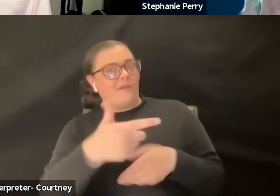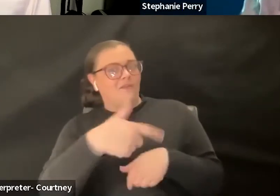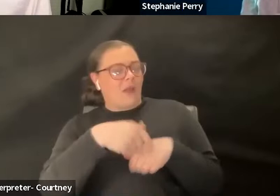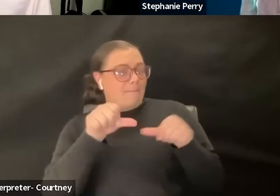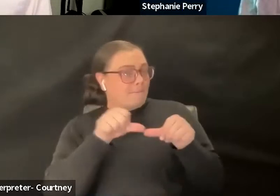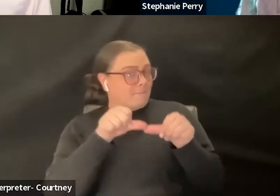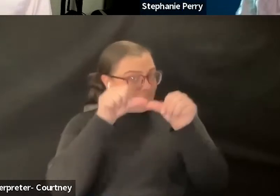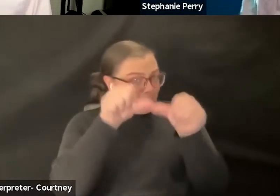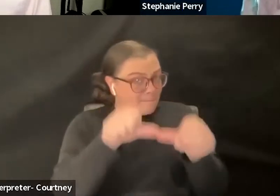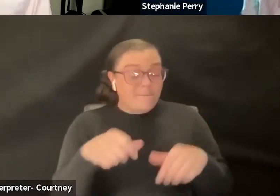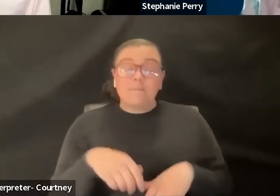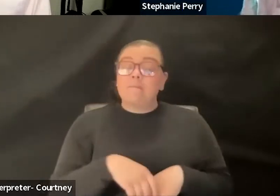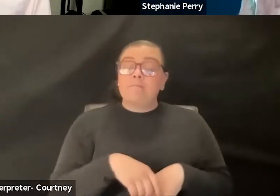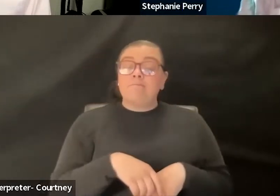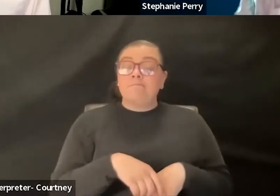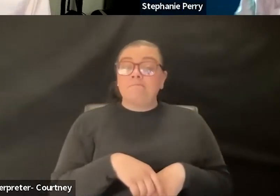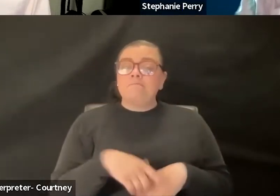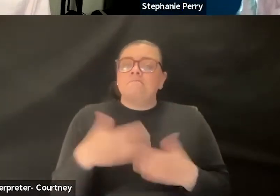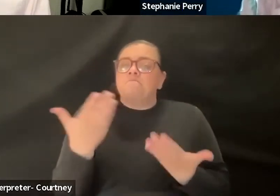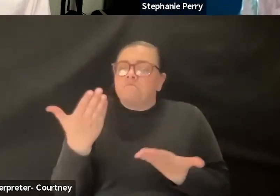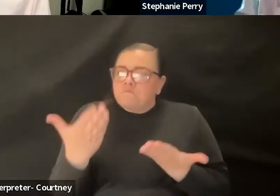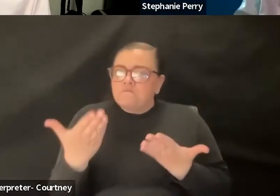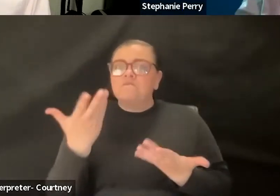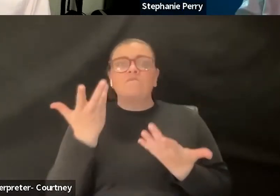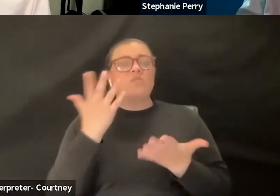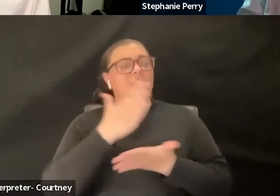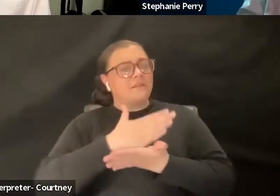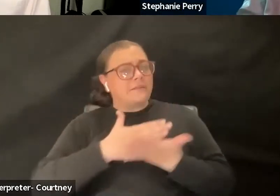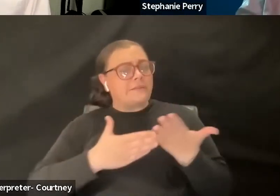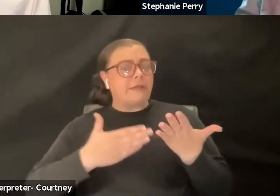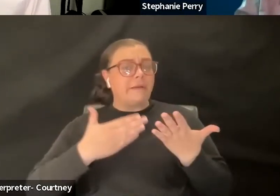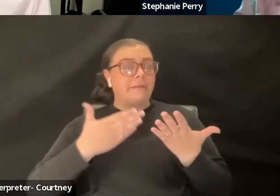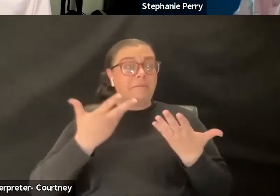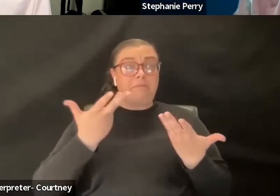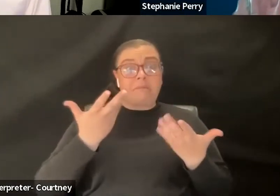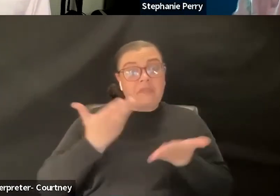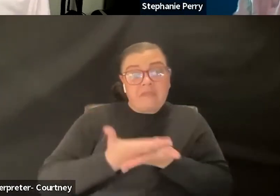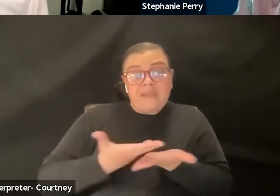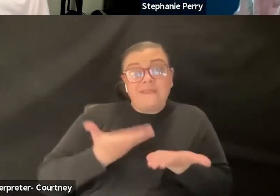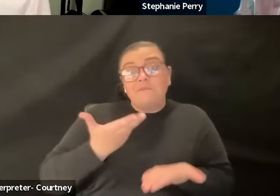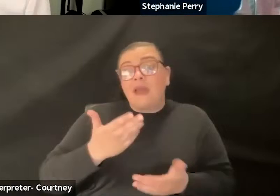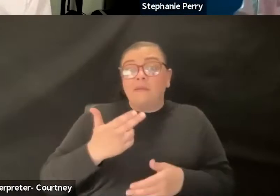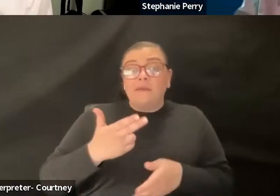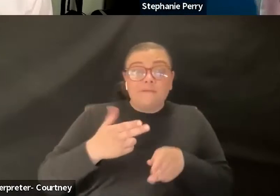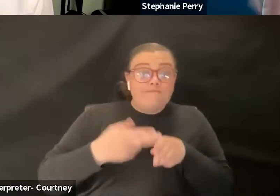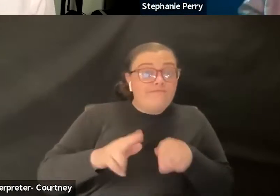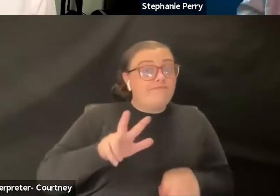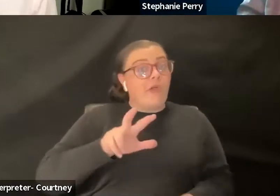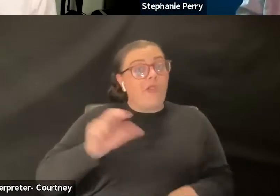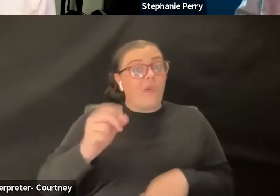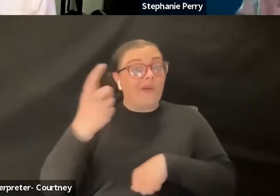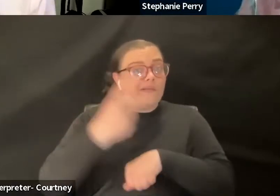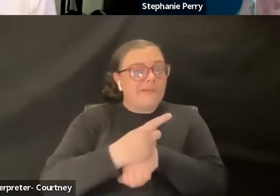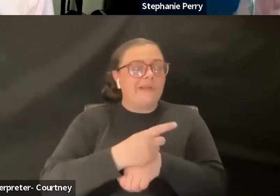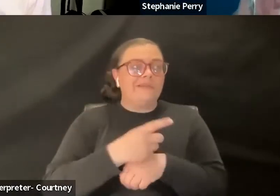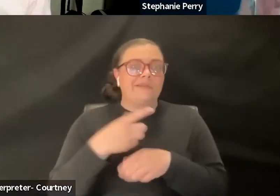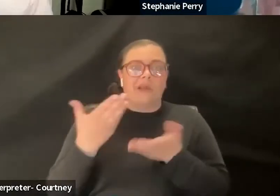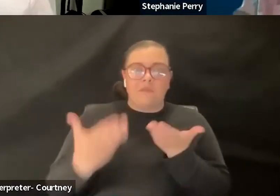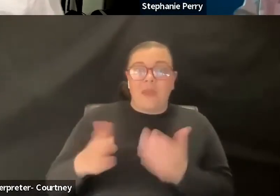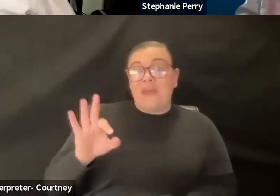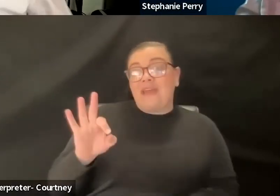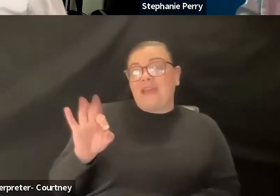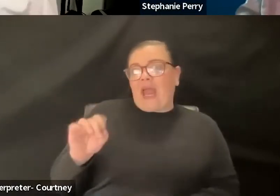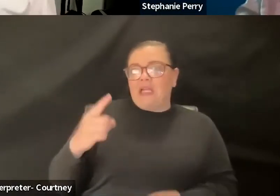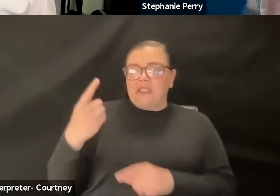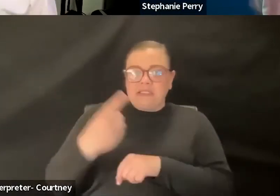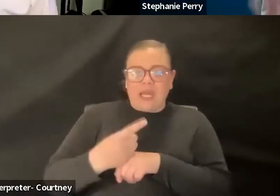as we talked about in the various statute of limitations, maybe it's 30 days, maybe it's 90 days. So it's never really a good